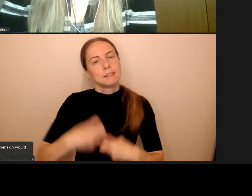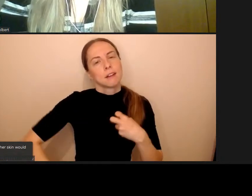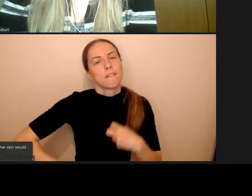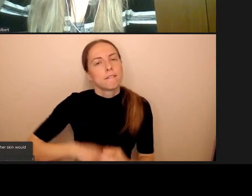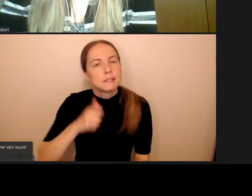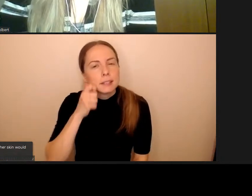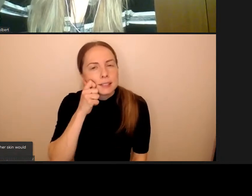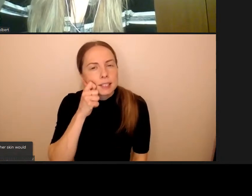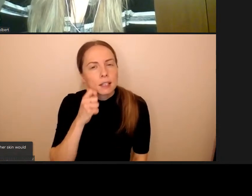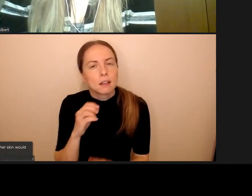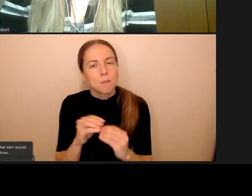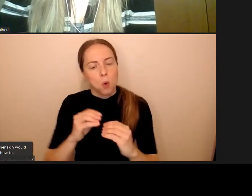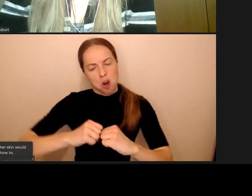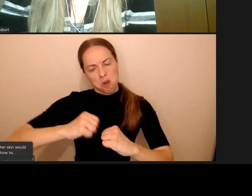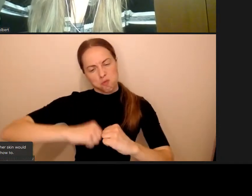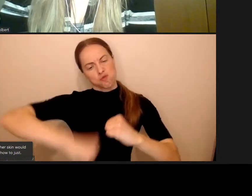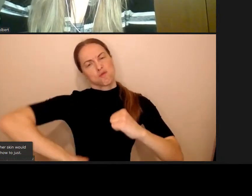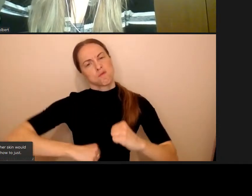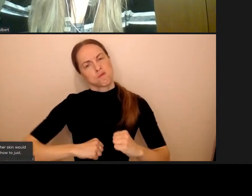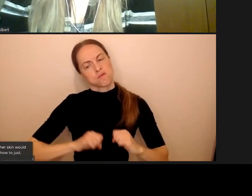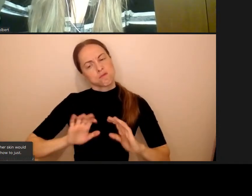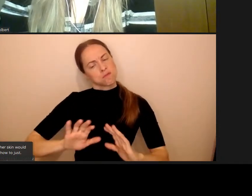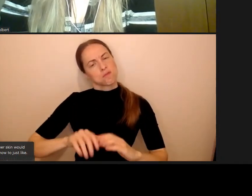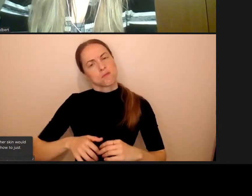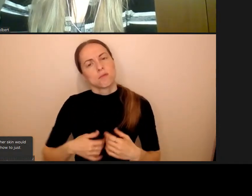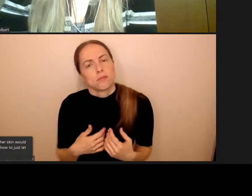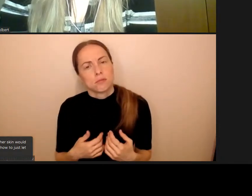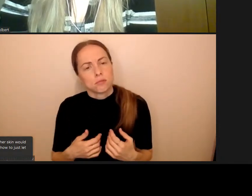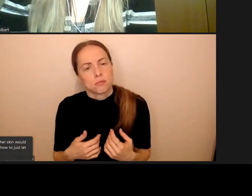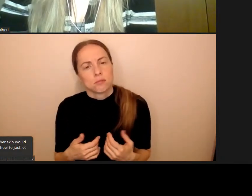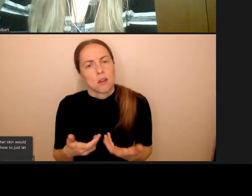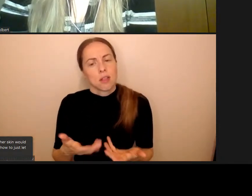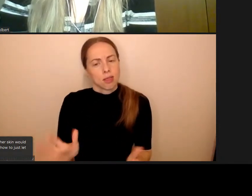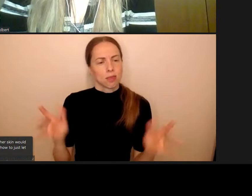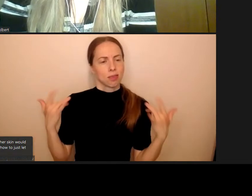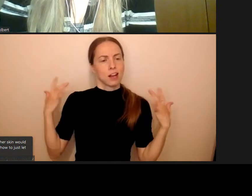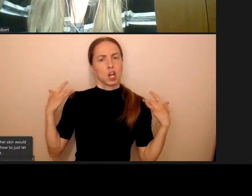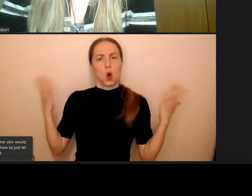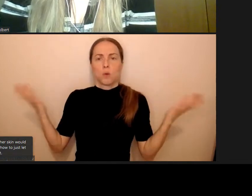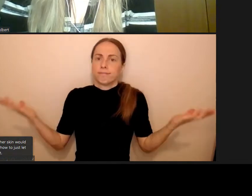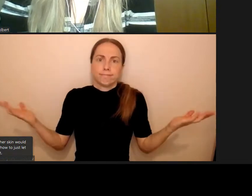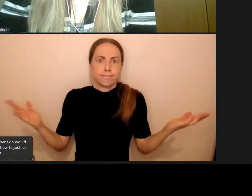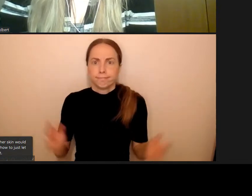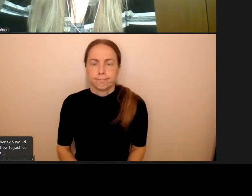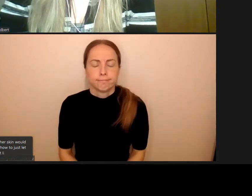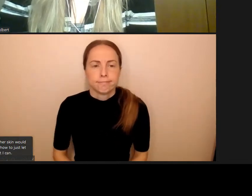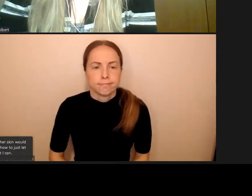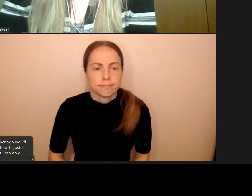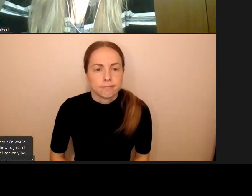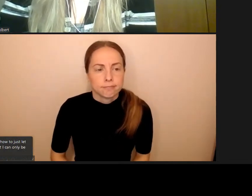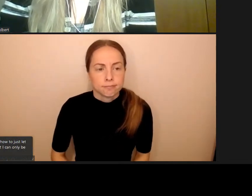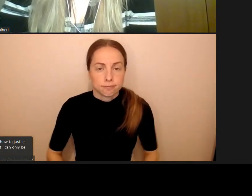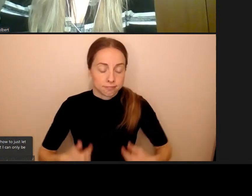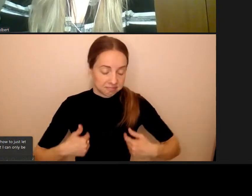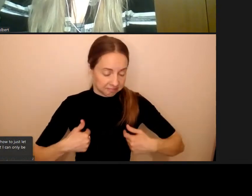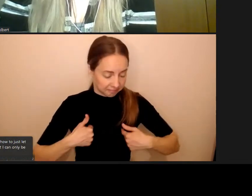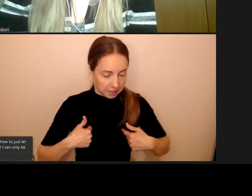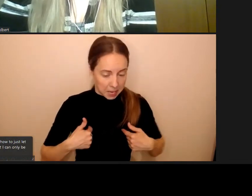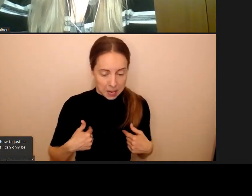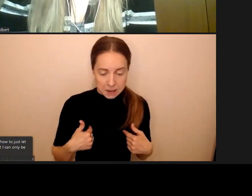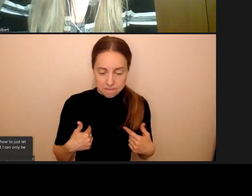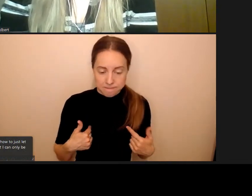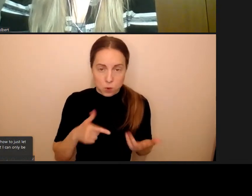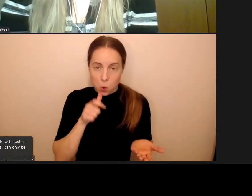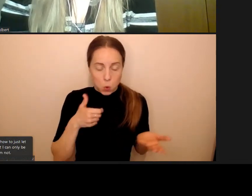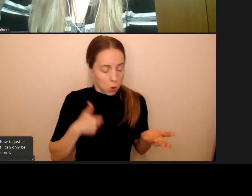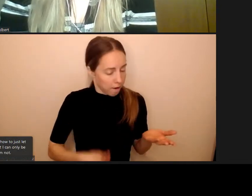a little more on how to just let some of that go and know that I can only be me and do what I can do.